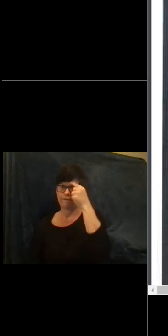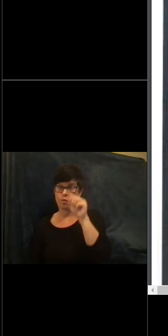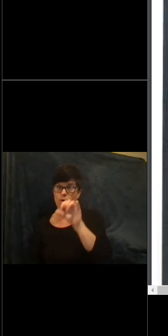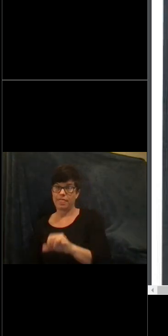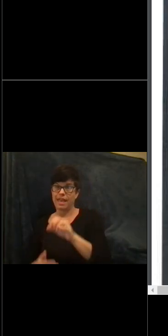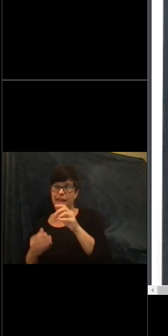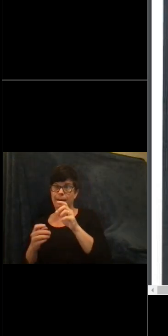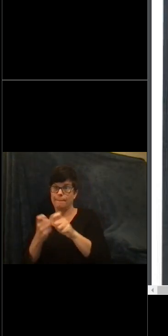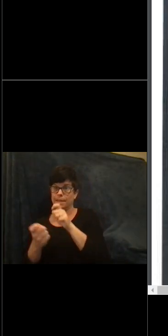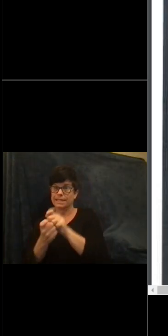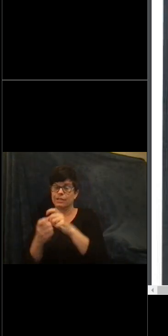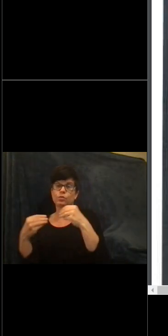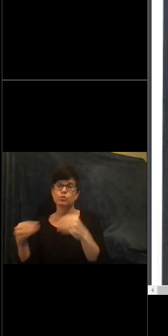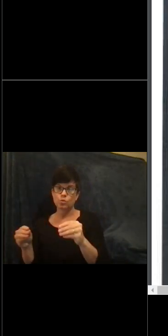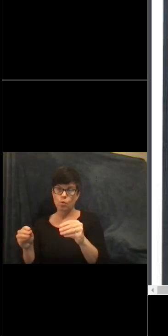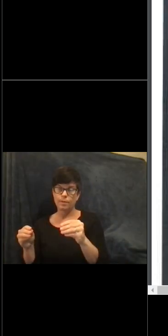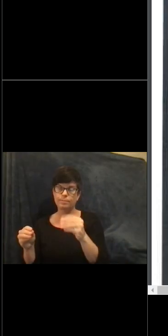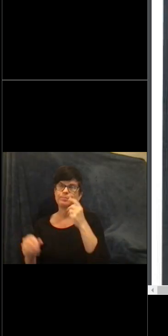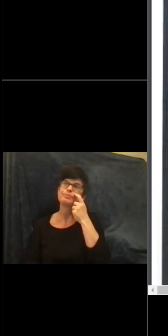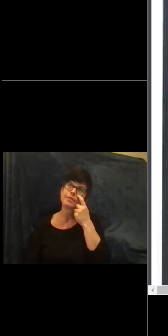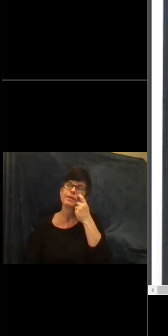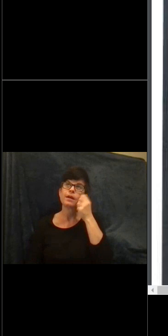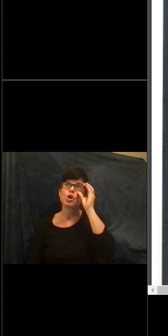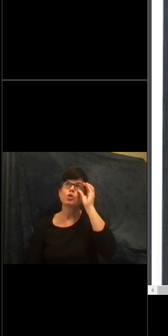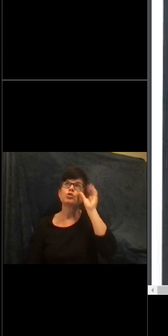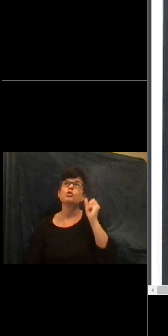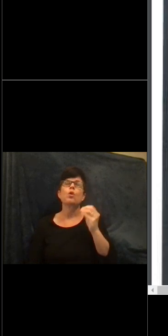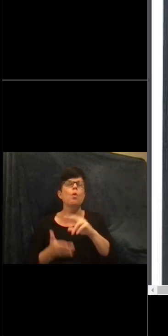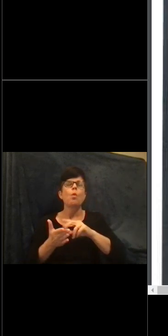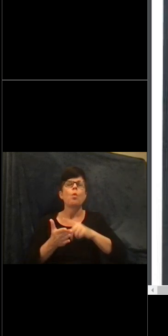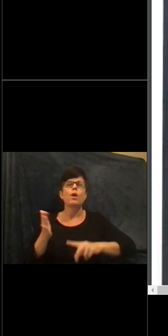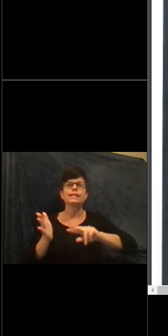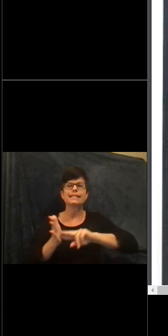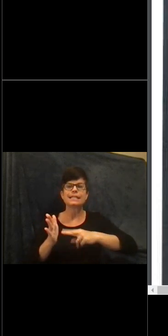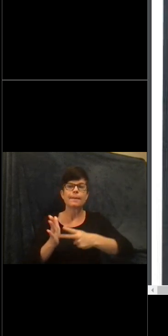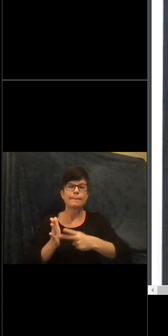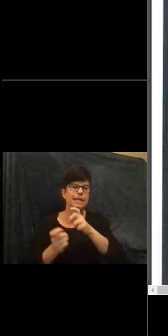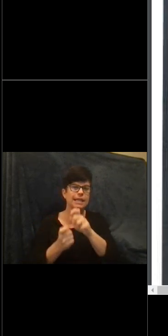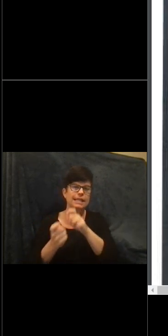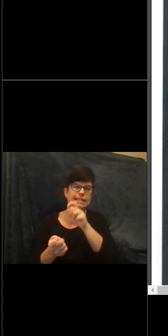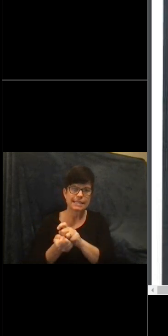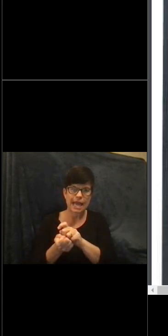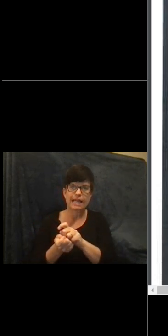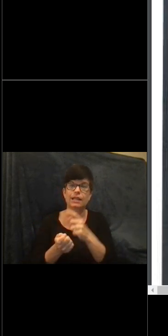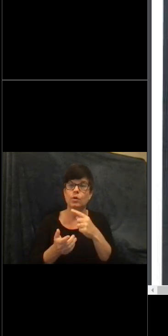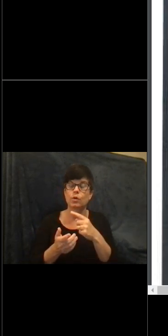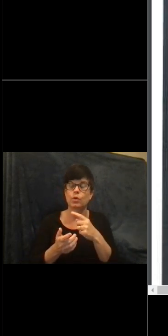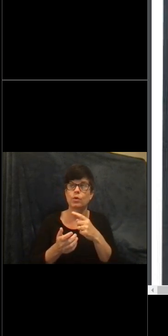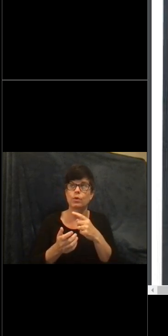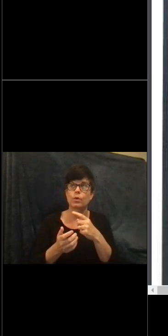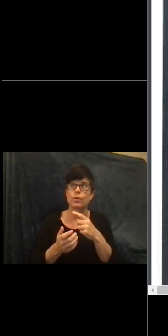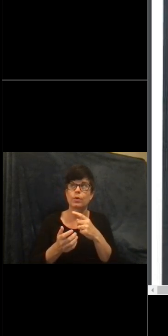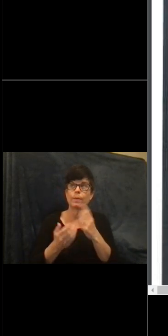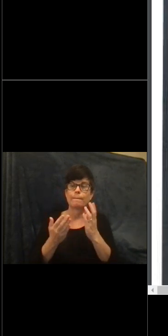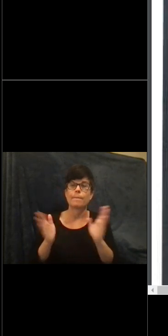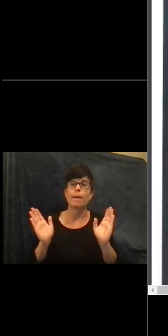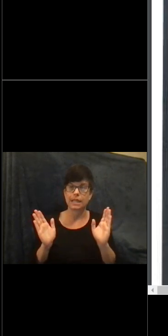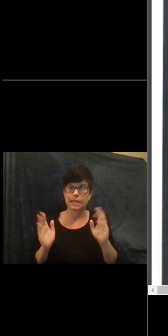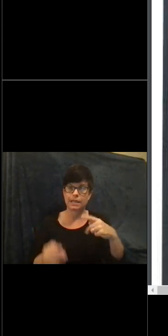so that is a big question mark as to what exactly we're using to define public parking and